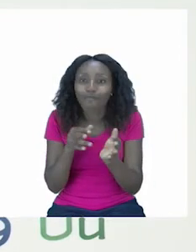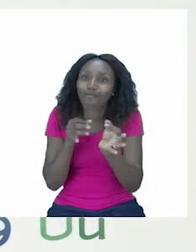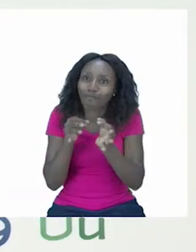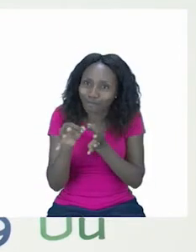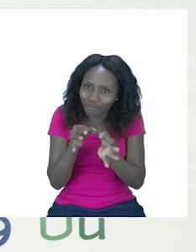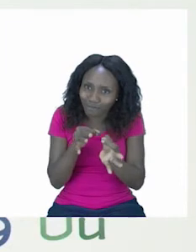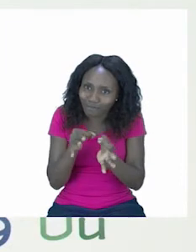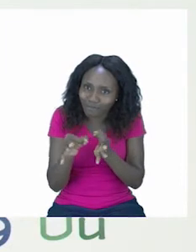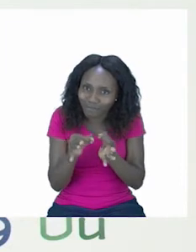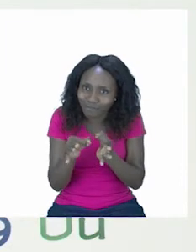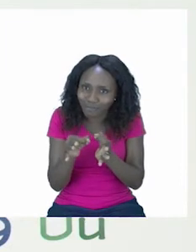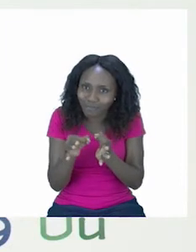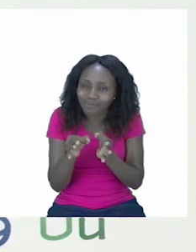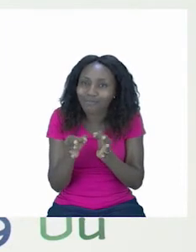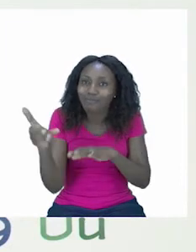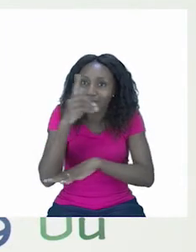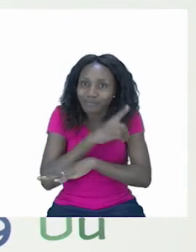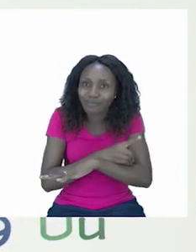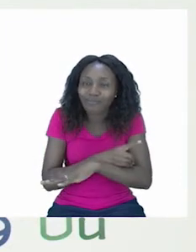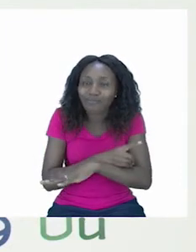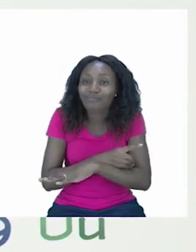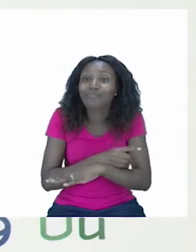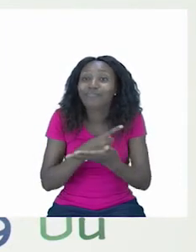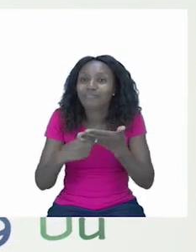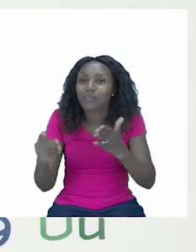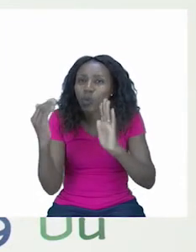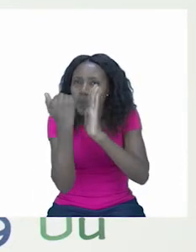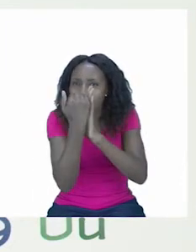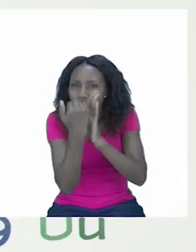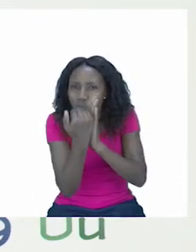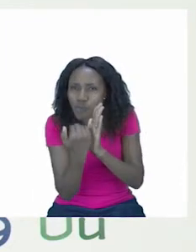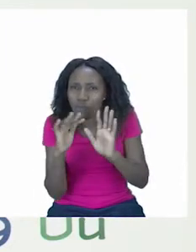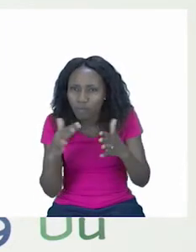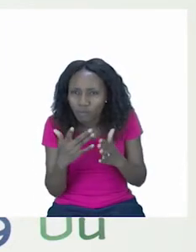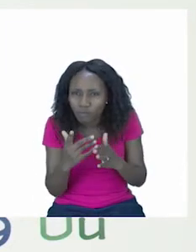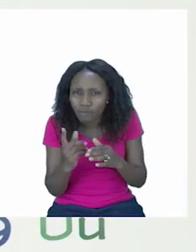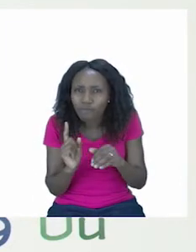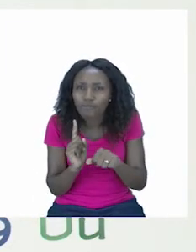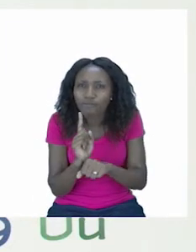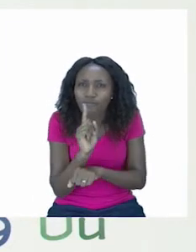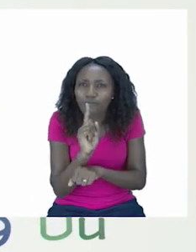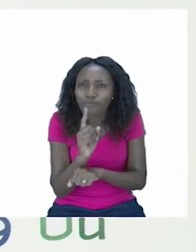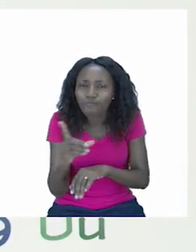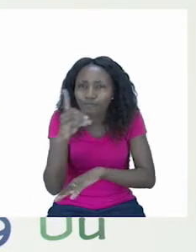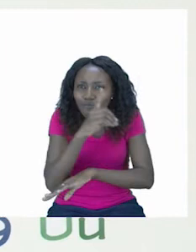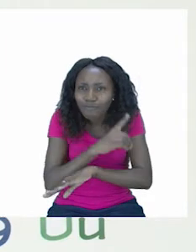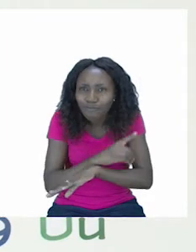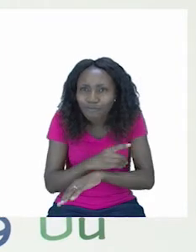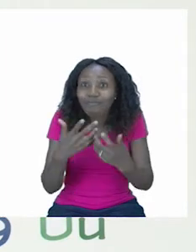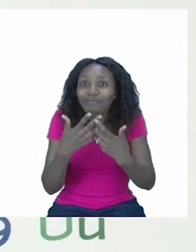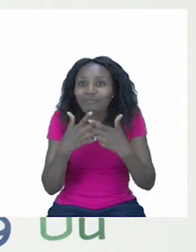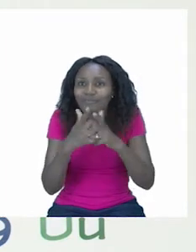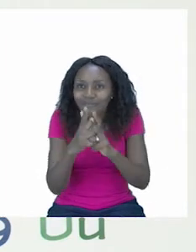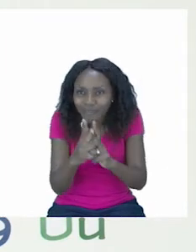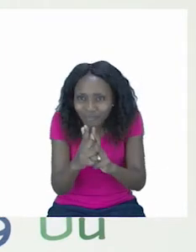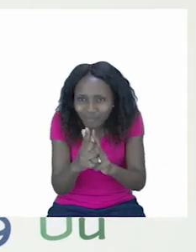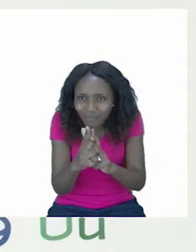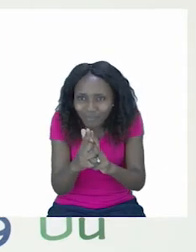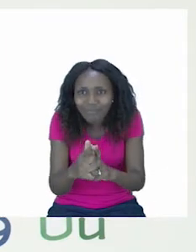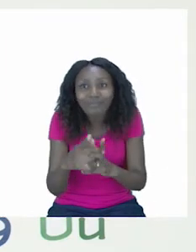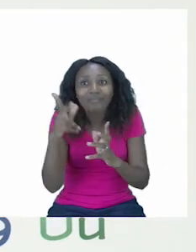orders of the day. The first day is Sunday. Everyone, let's